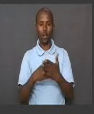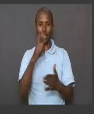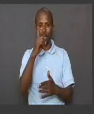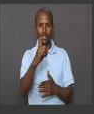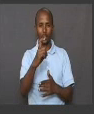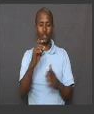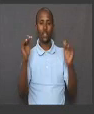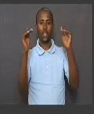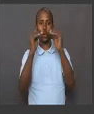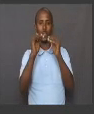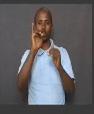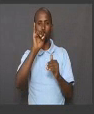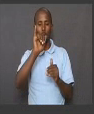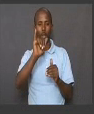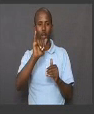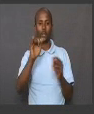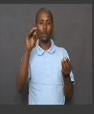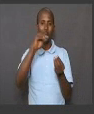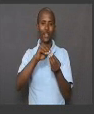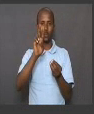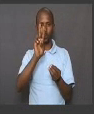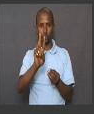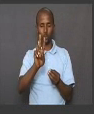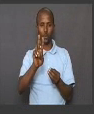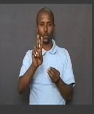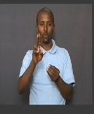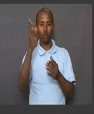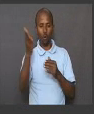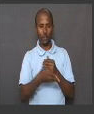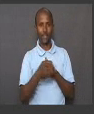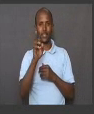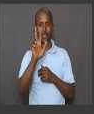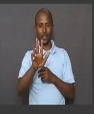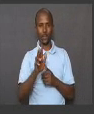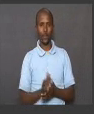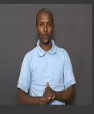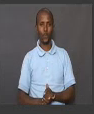x equals y plus 2 over 3.